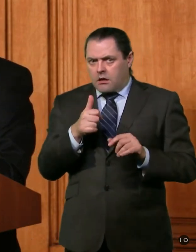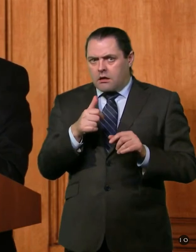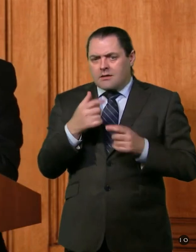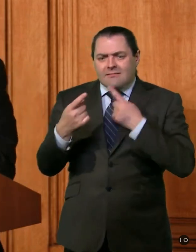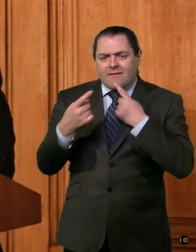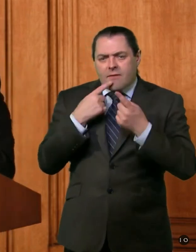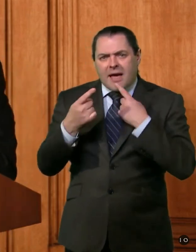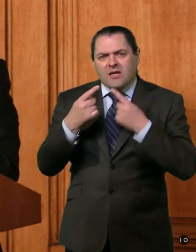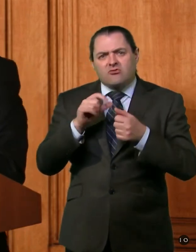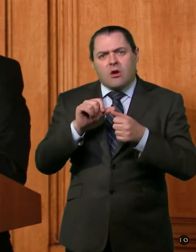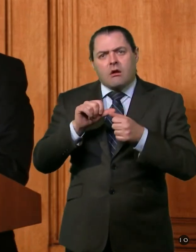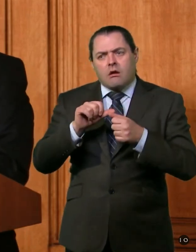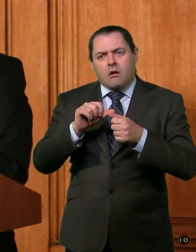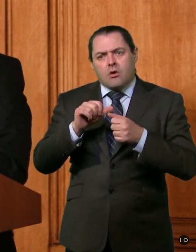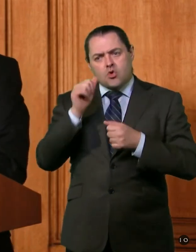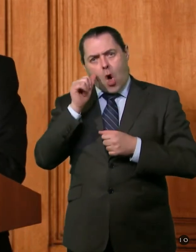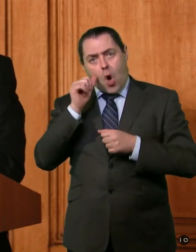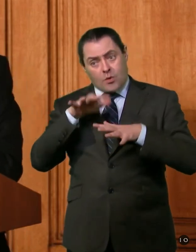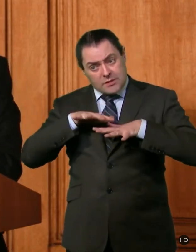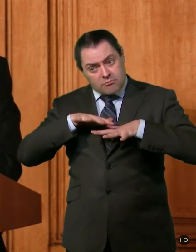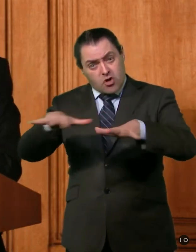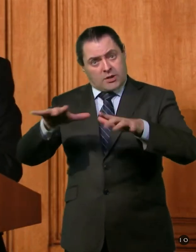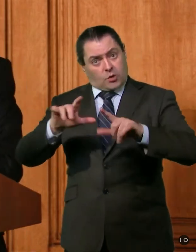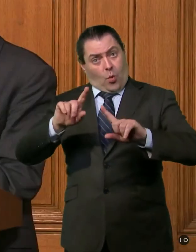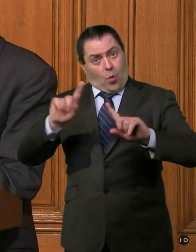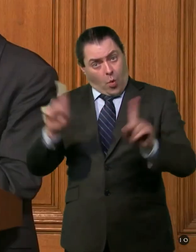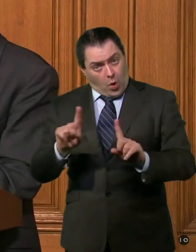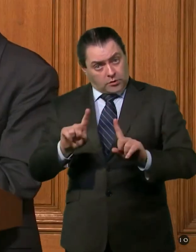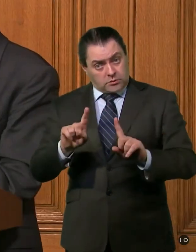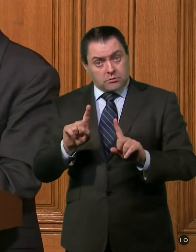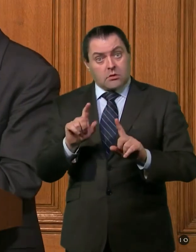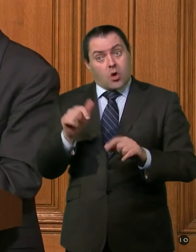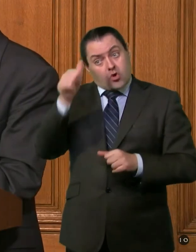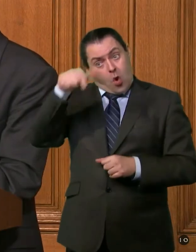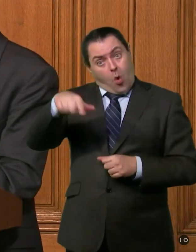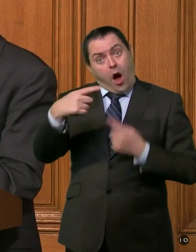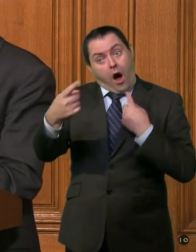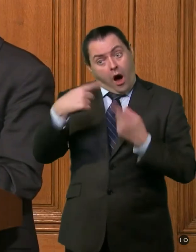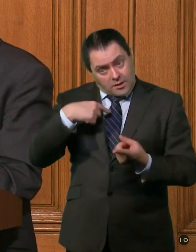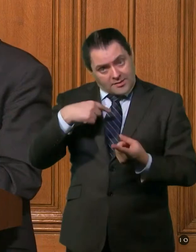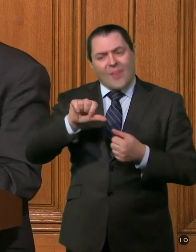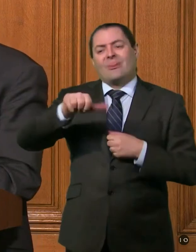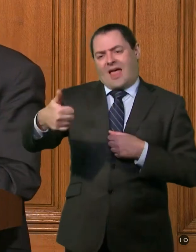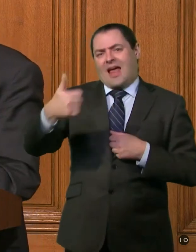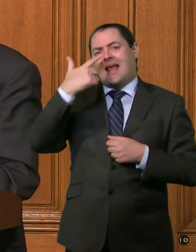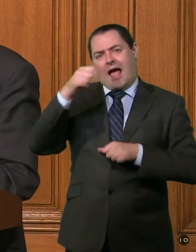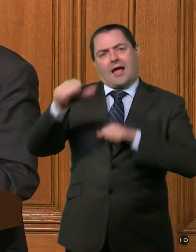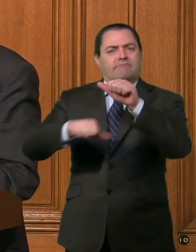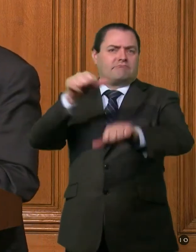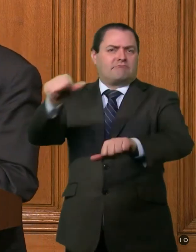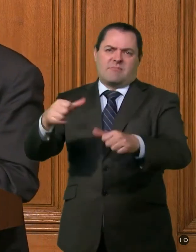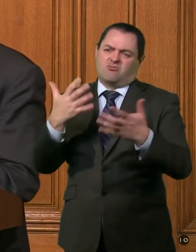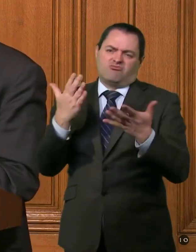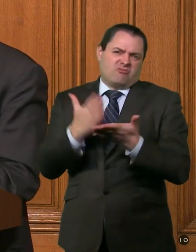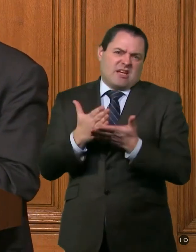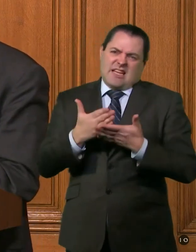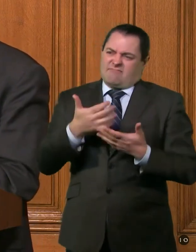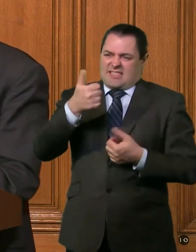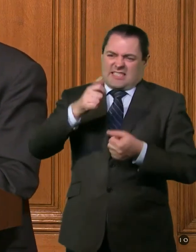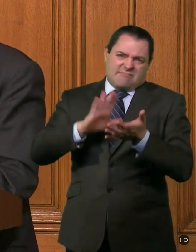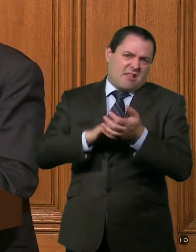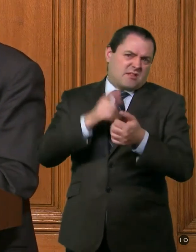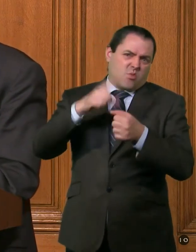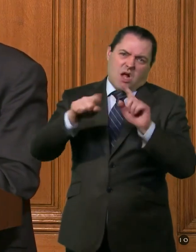give you any clear data on that at the moment. I think that's exactly right. I mean, there's going to be some effect on transmissibility. You don't have vaccines